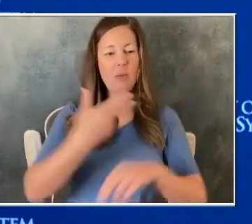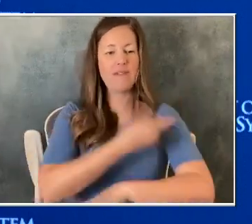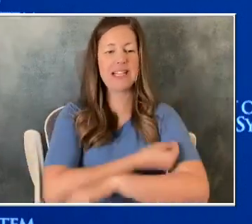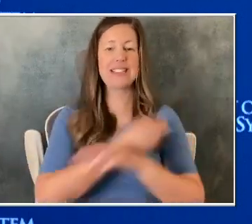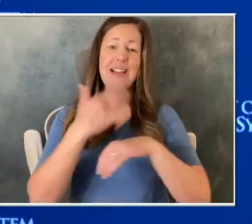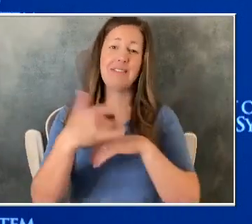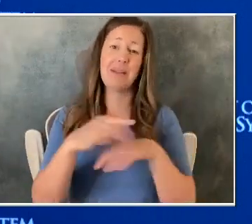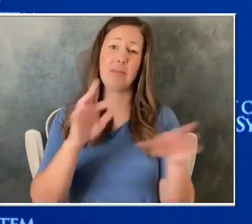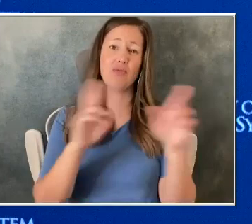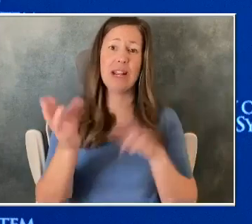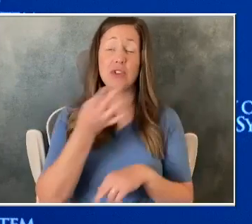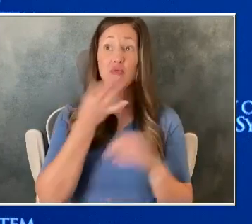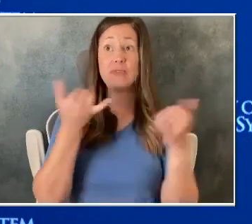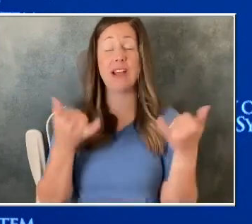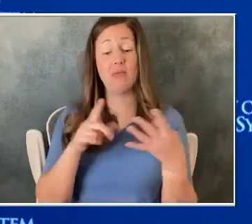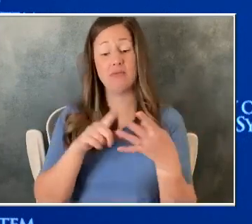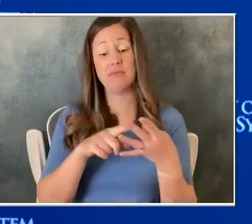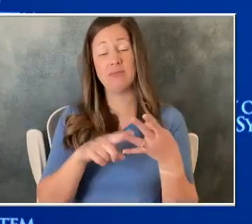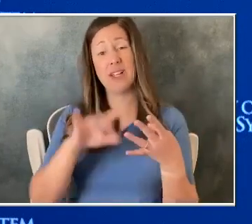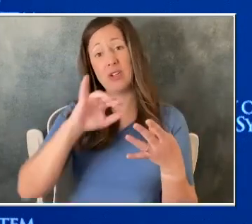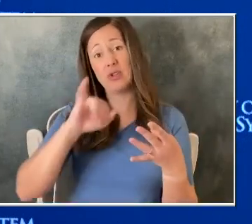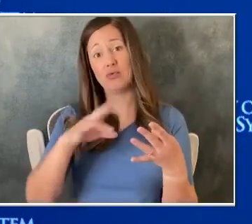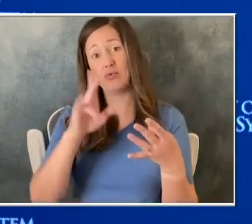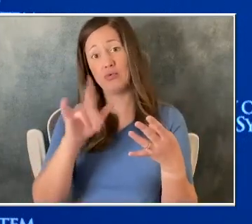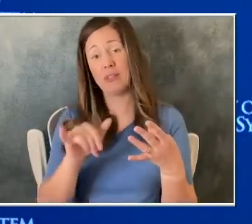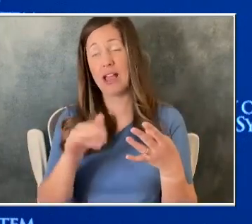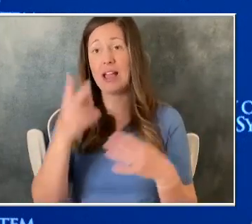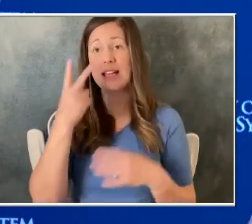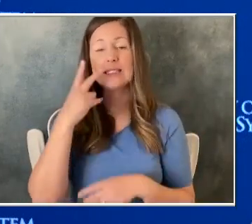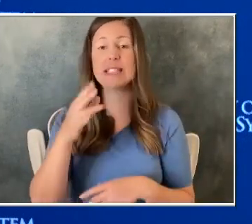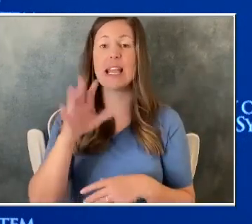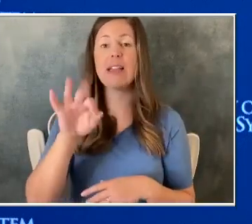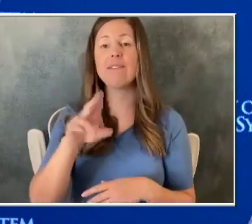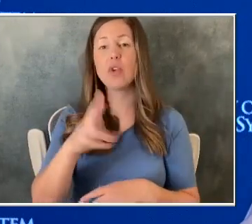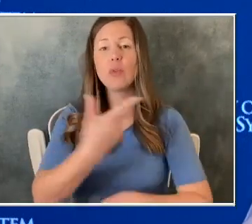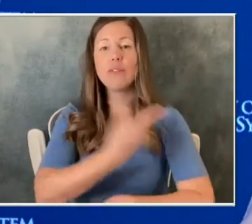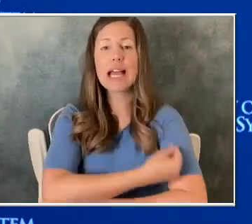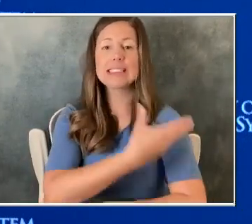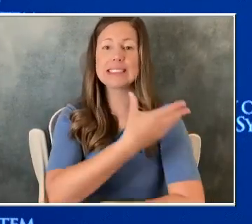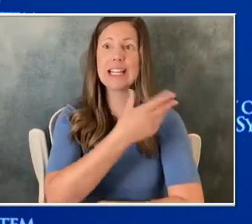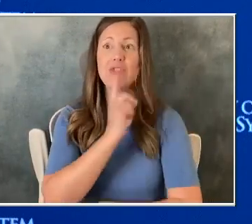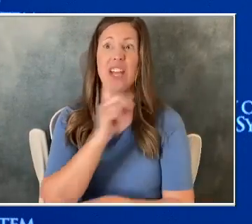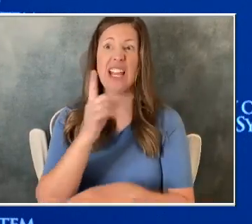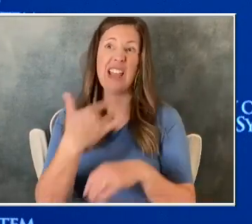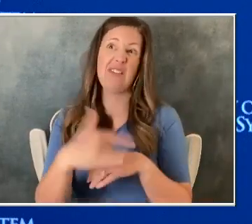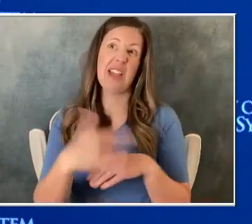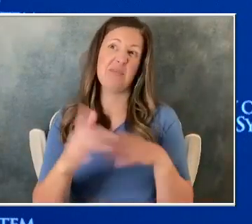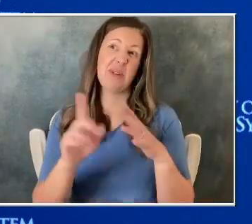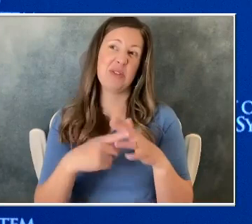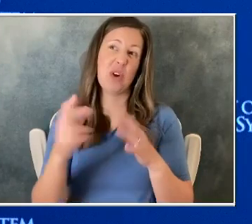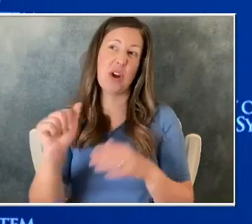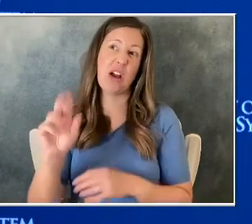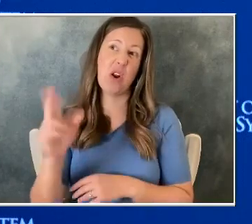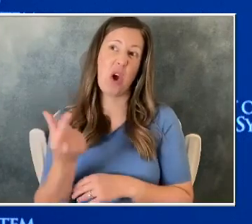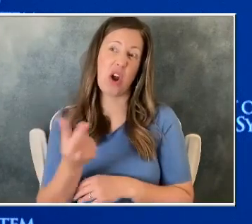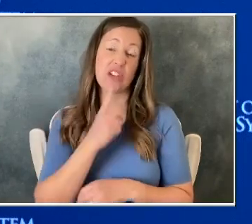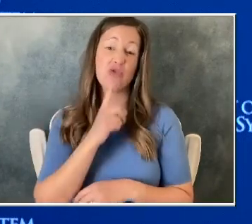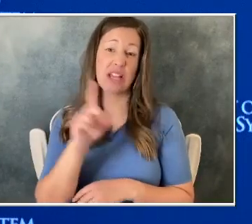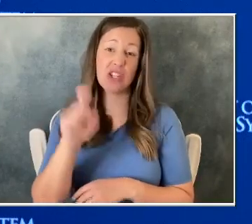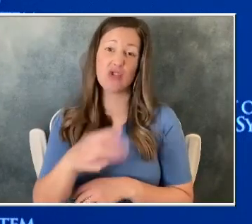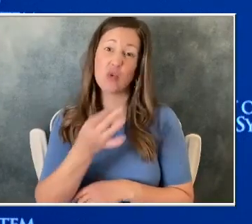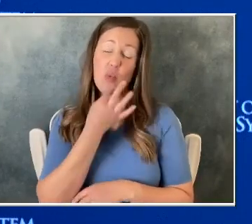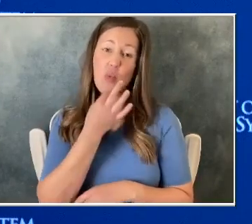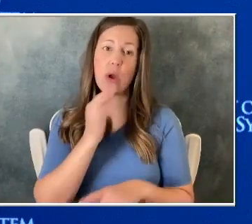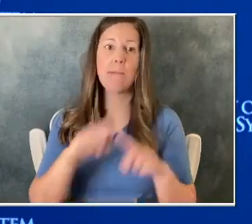of July now. Typically, we see influenza vaccines even almost available in August. So I think we are not far from it. Certainly talk with